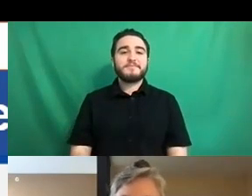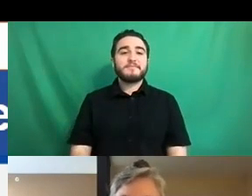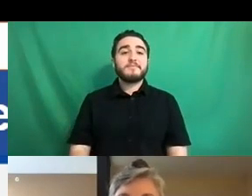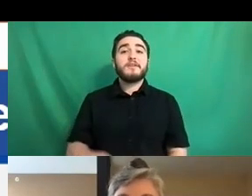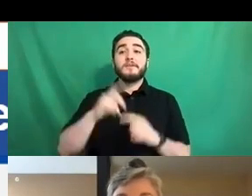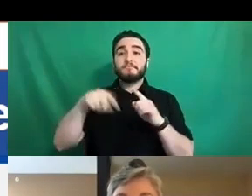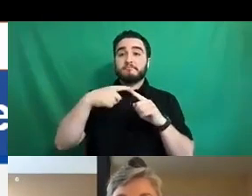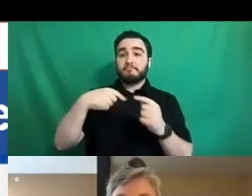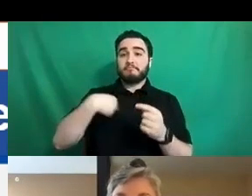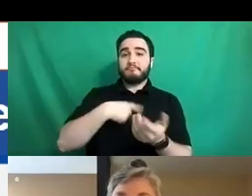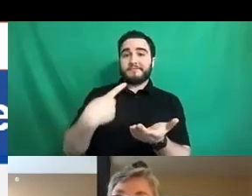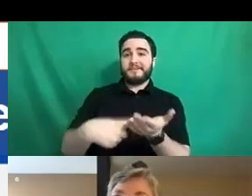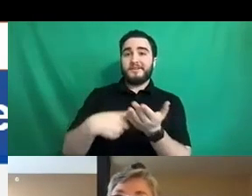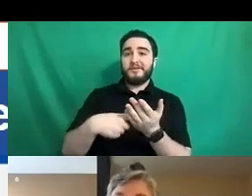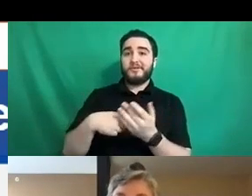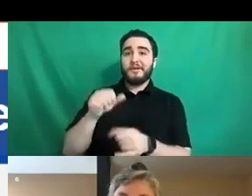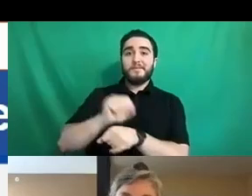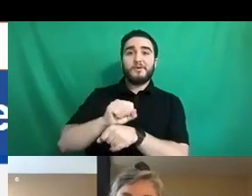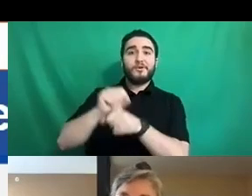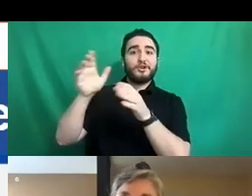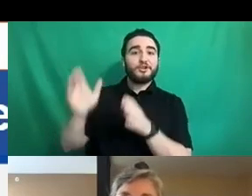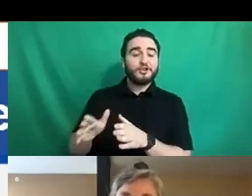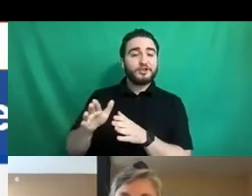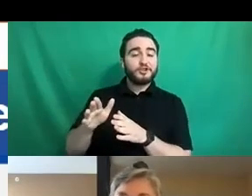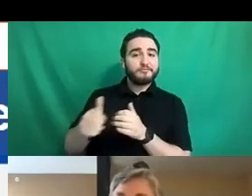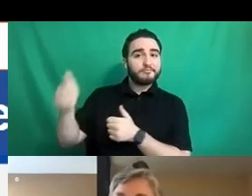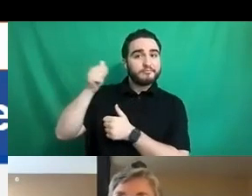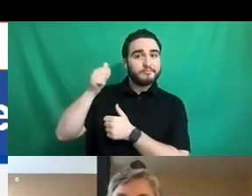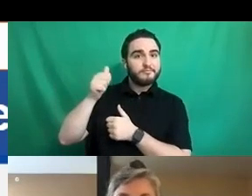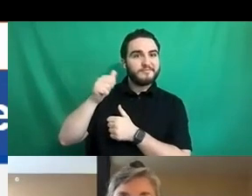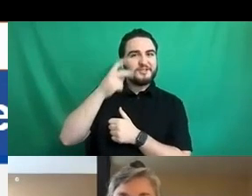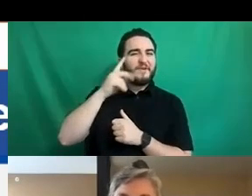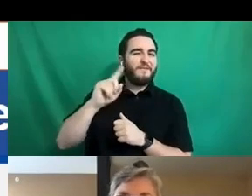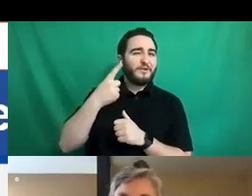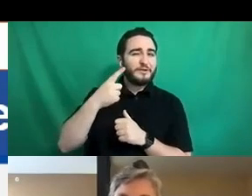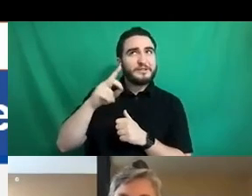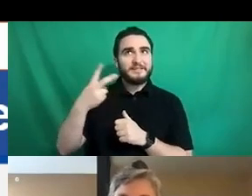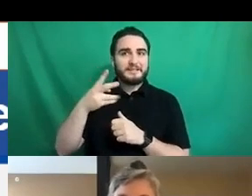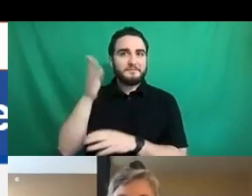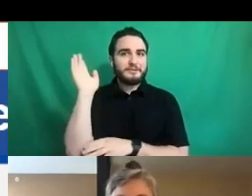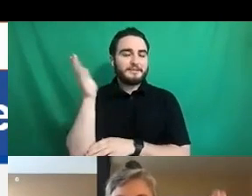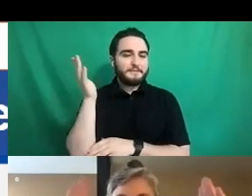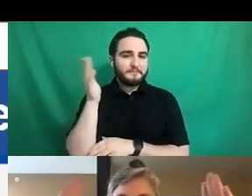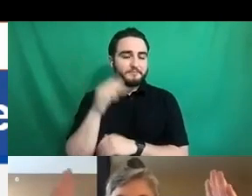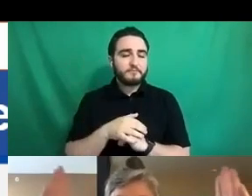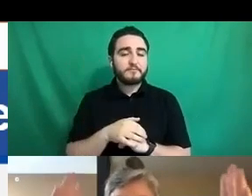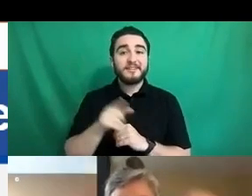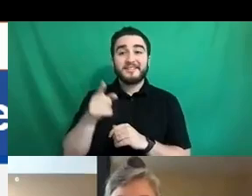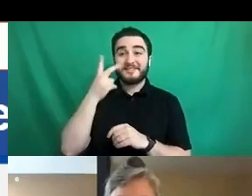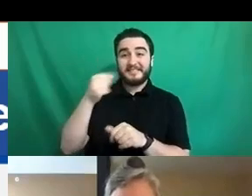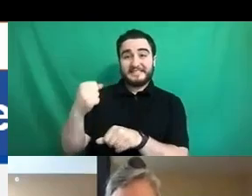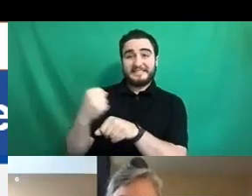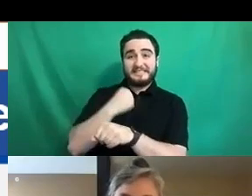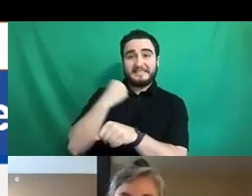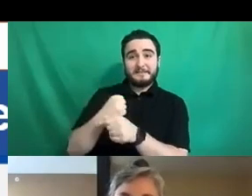about the employer, you saw early on in our first presentation, I think, or second presentation, the statistics that